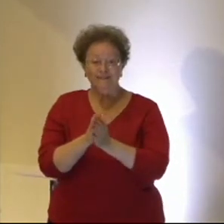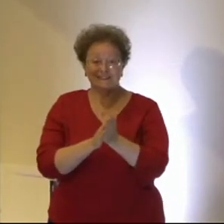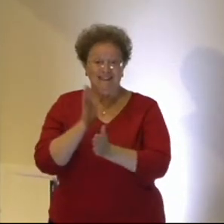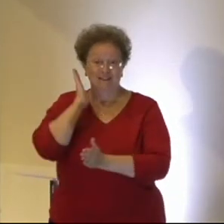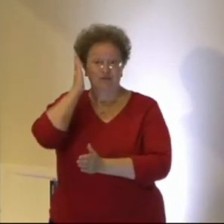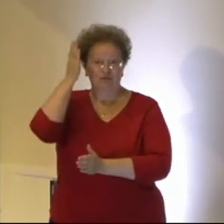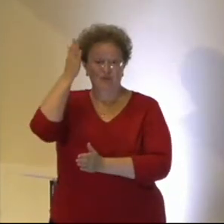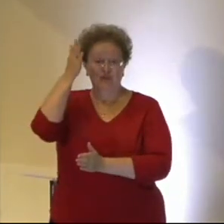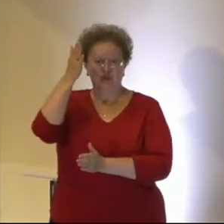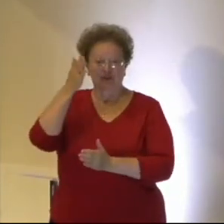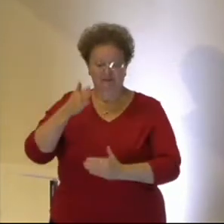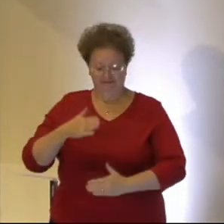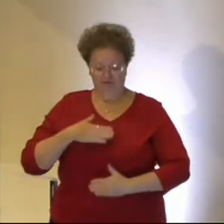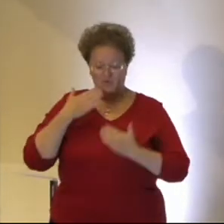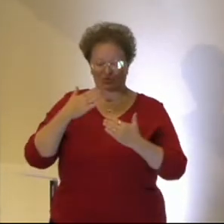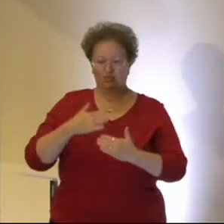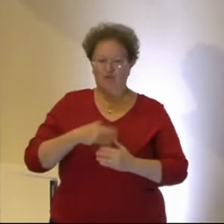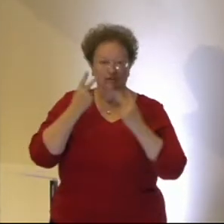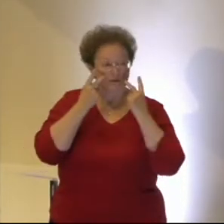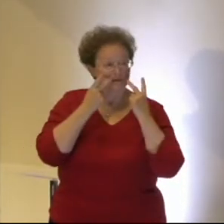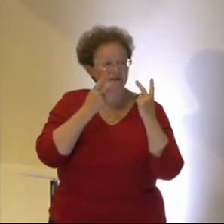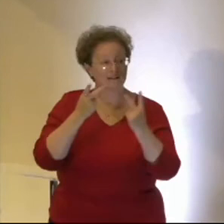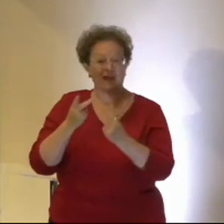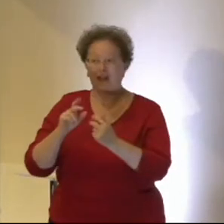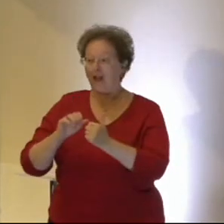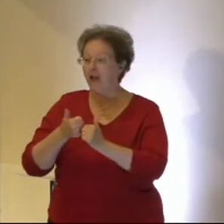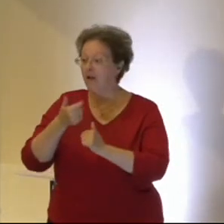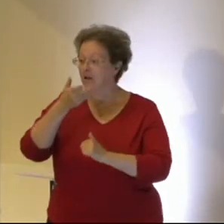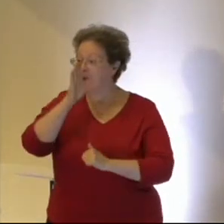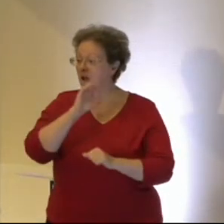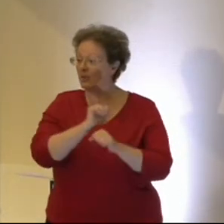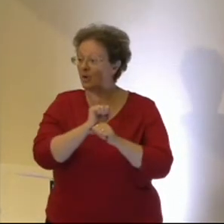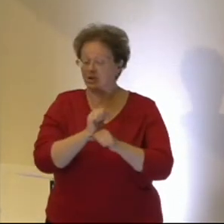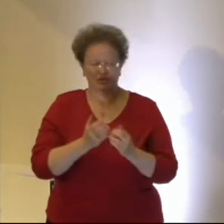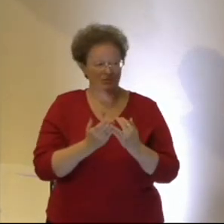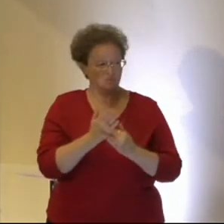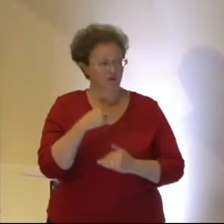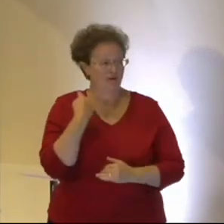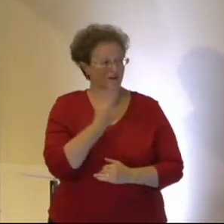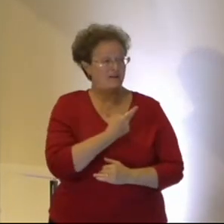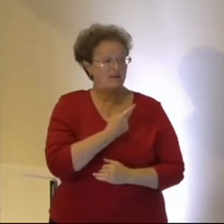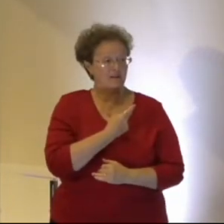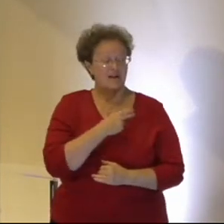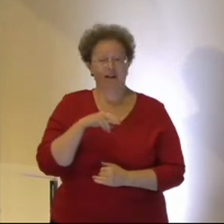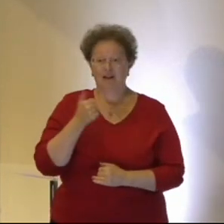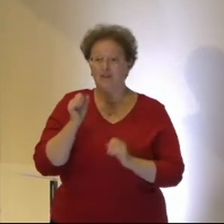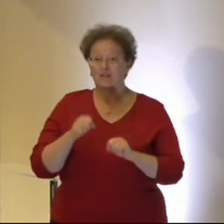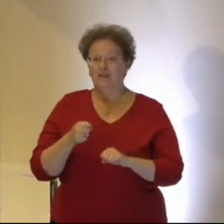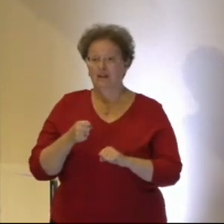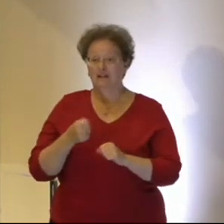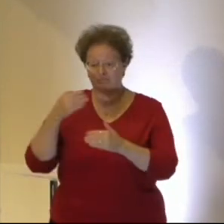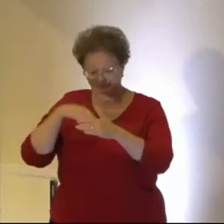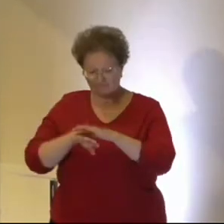going to get to share in the joy of seeing how God worked through us so that other people could cross home plate